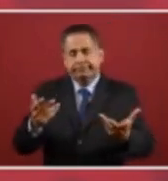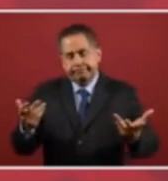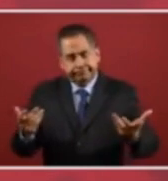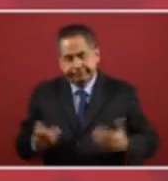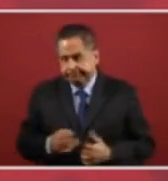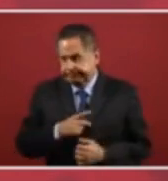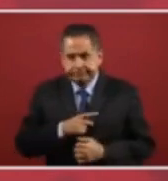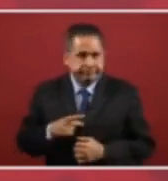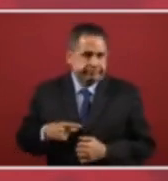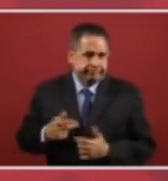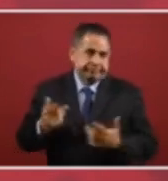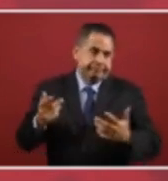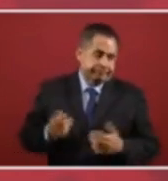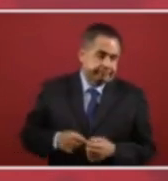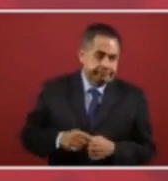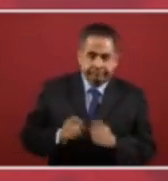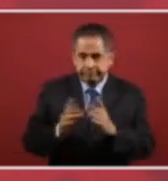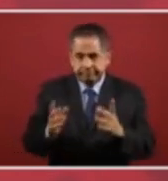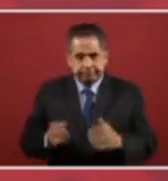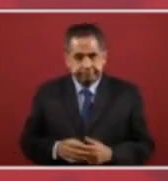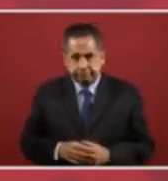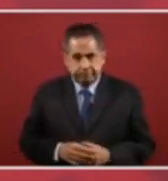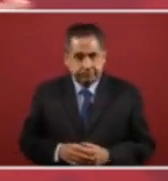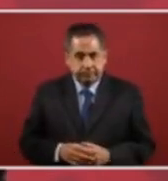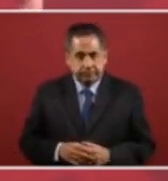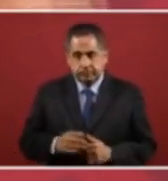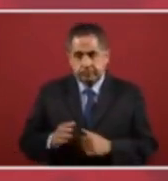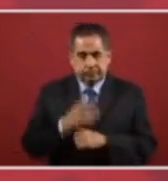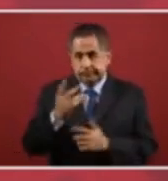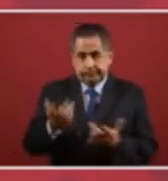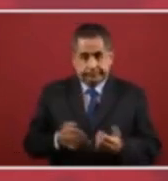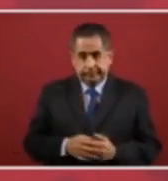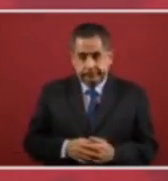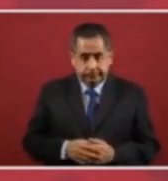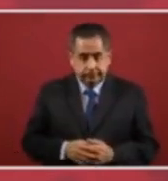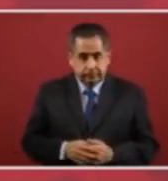indebted as they did.